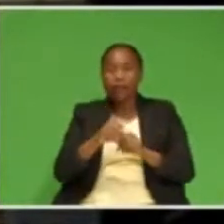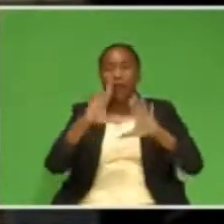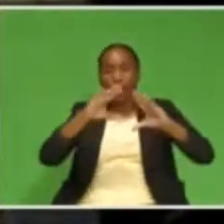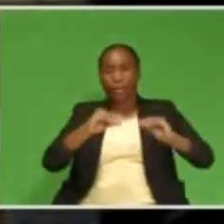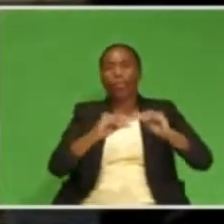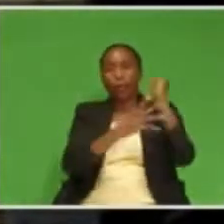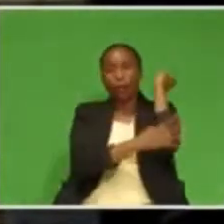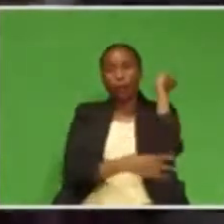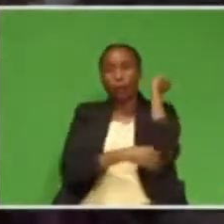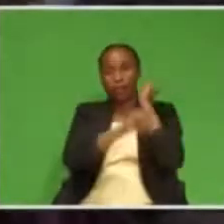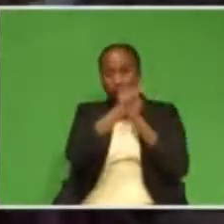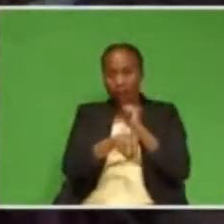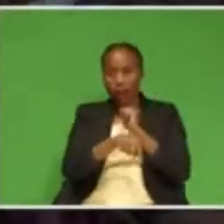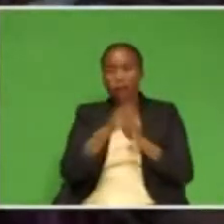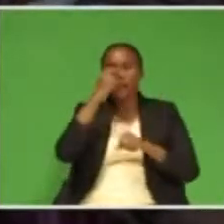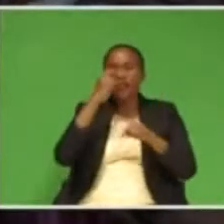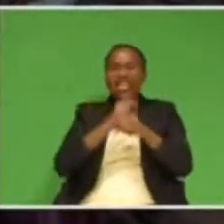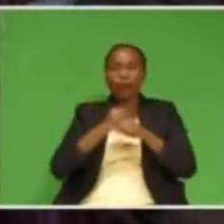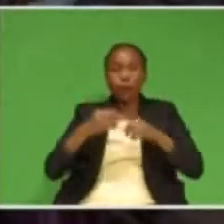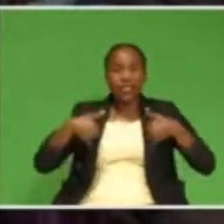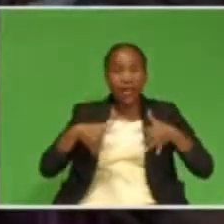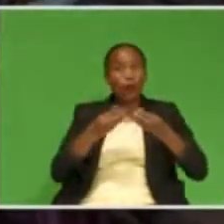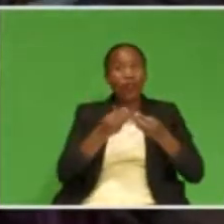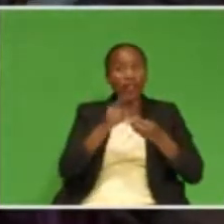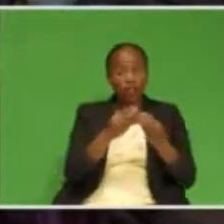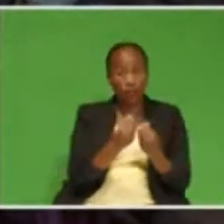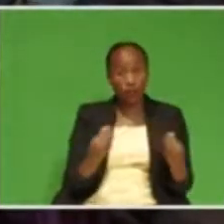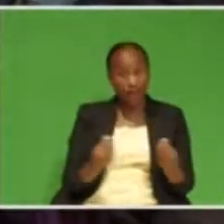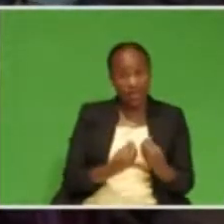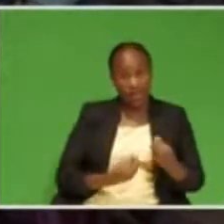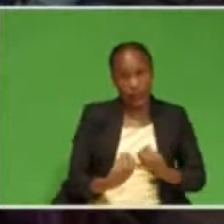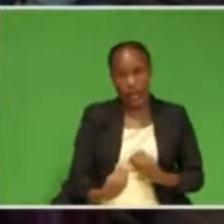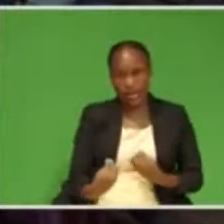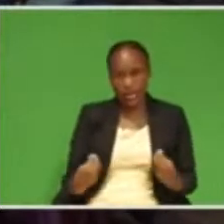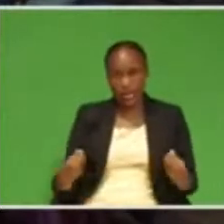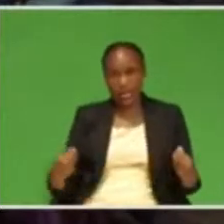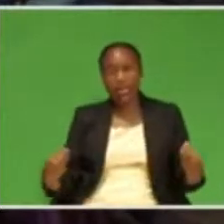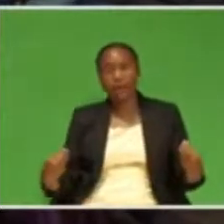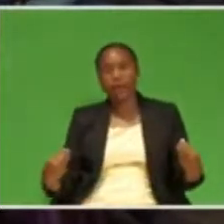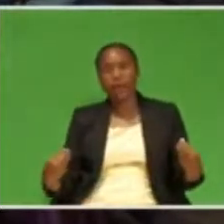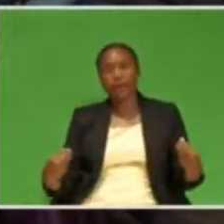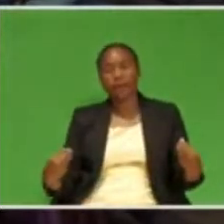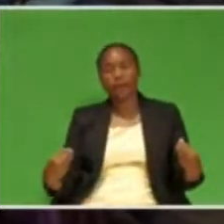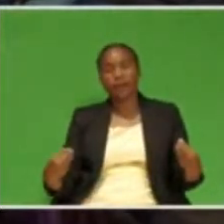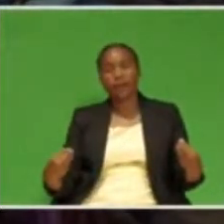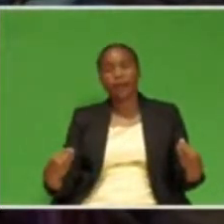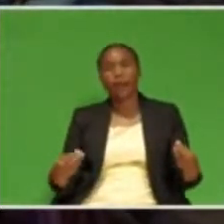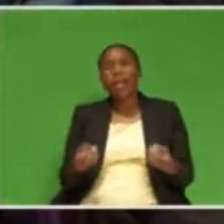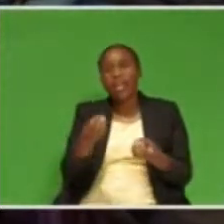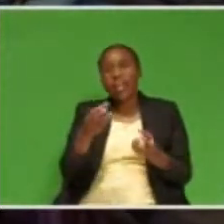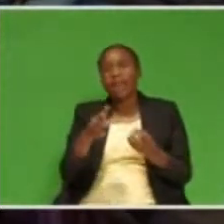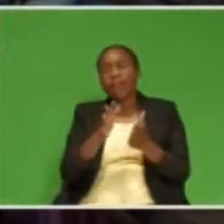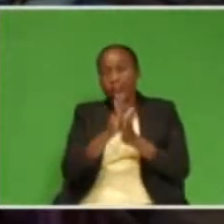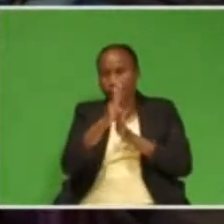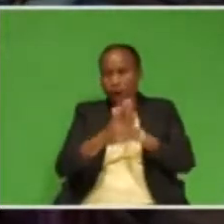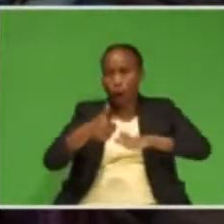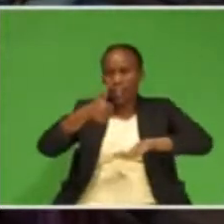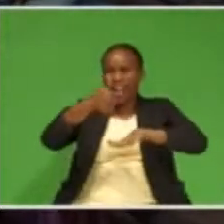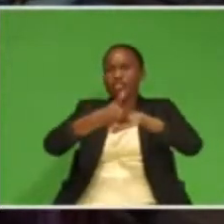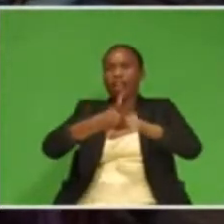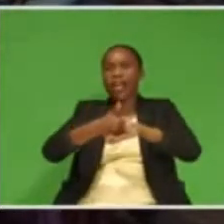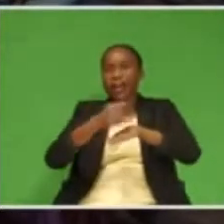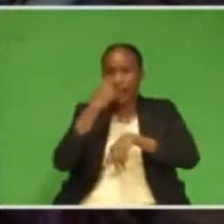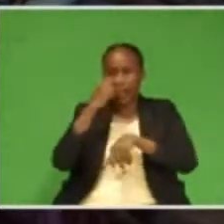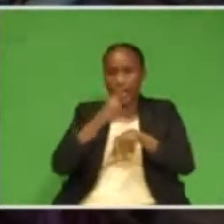We need to start with children who are very young, providing them with the foundation that they